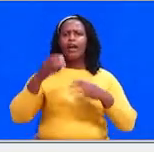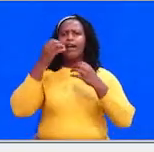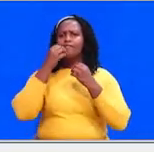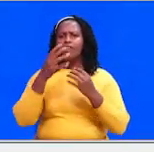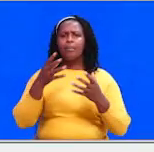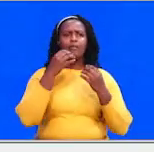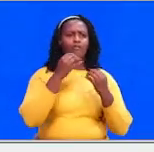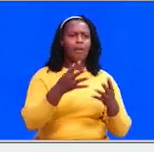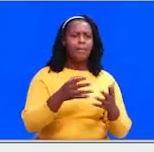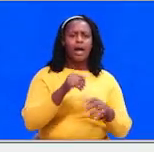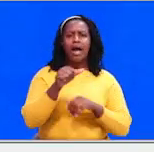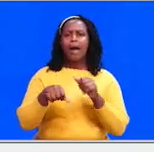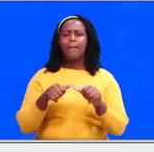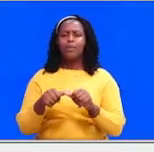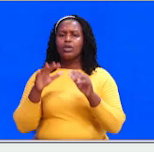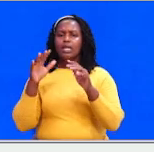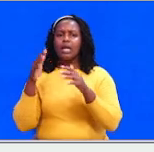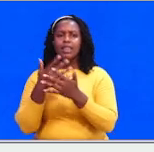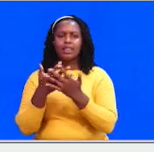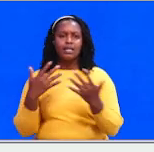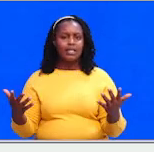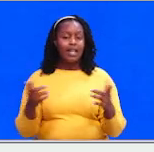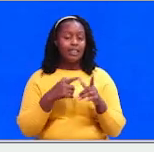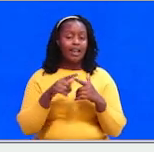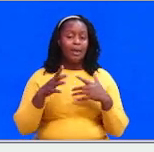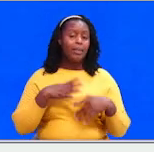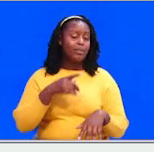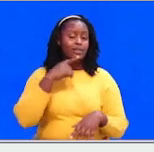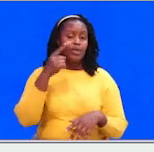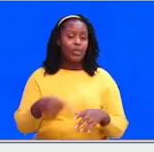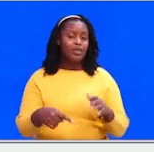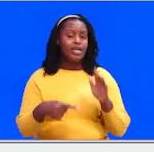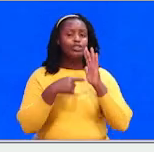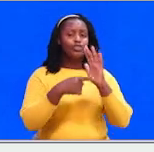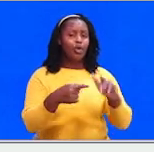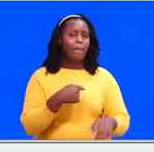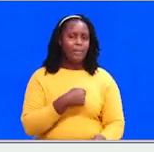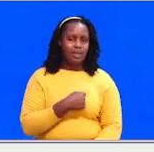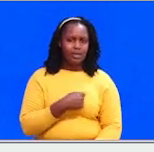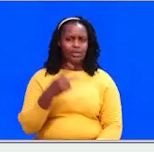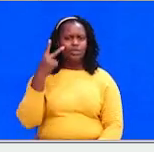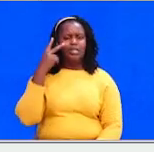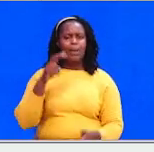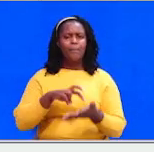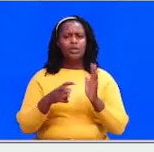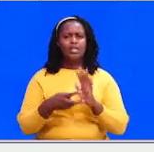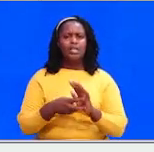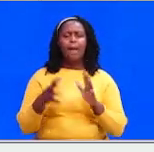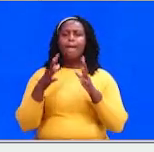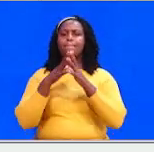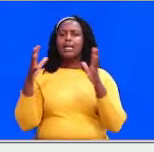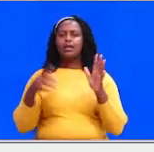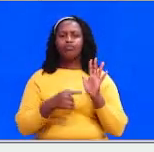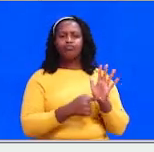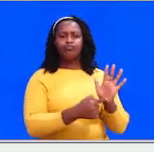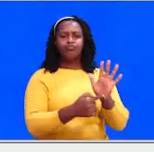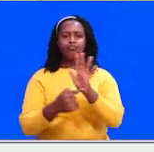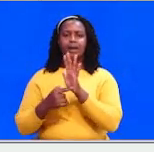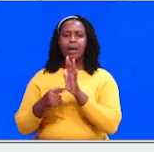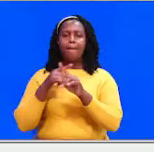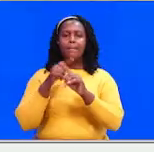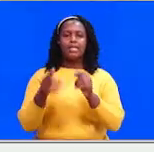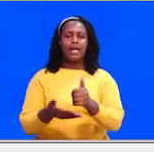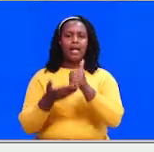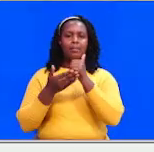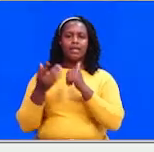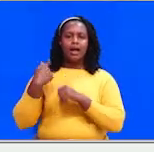it. And then they say, can you show me where it's working? Yeah. So these 10 projects were always a great showcase, and they helped us to move, because in the next